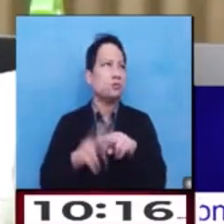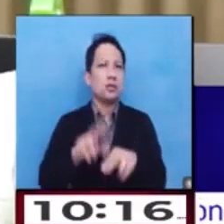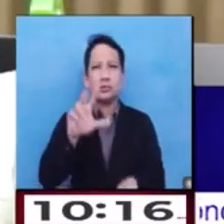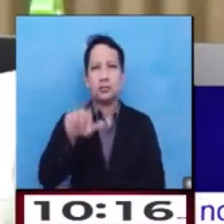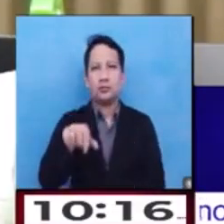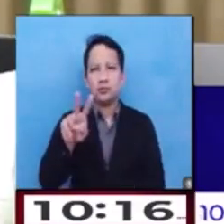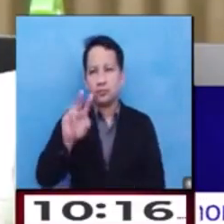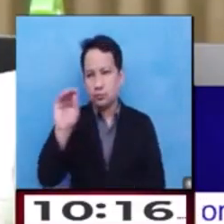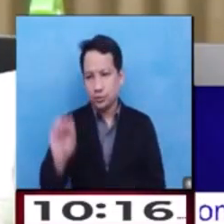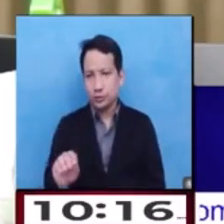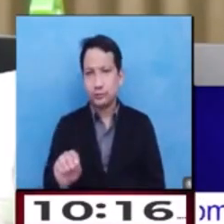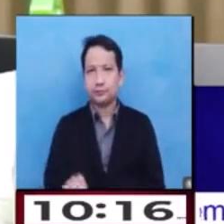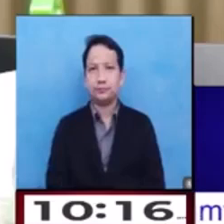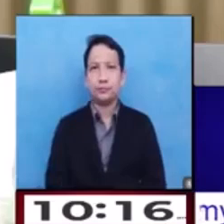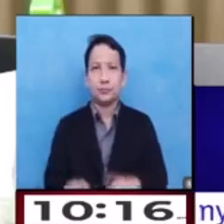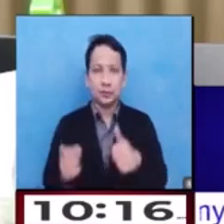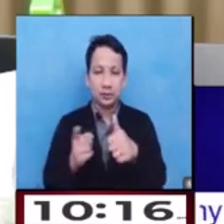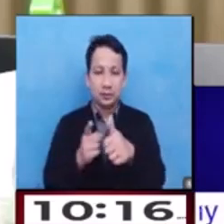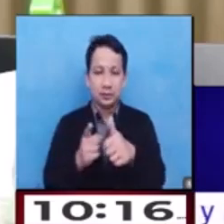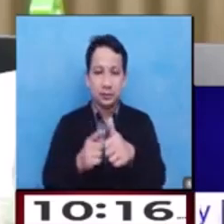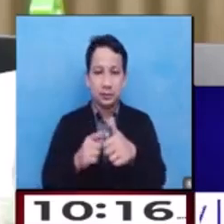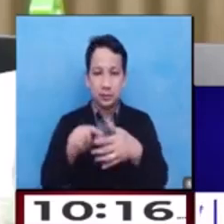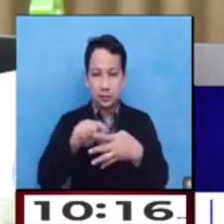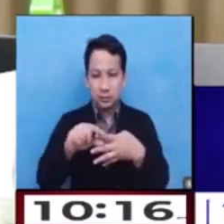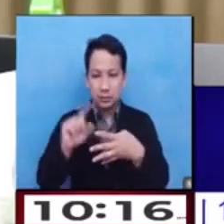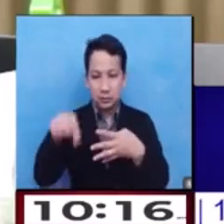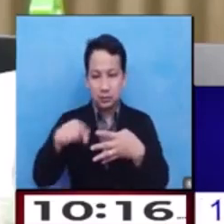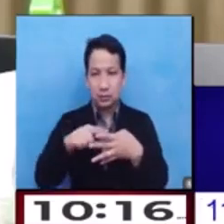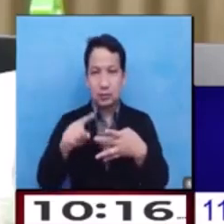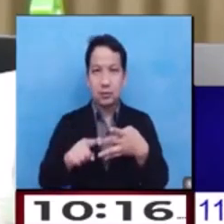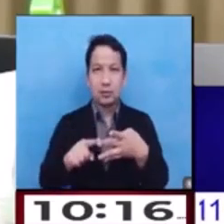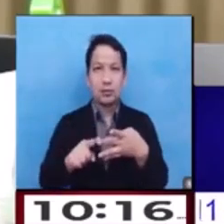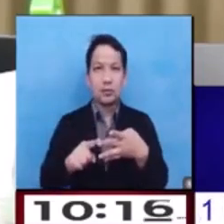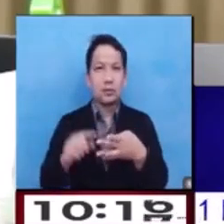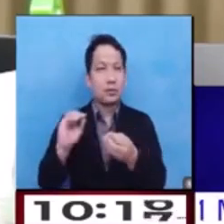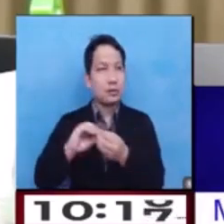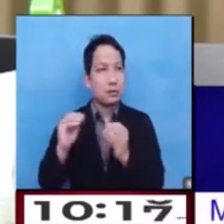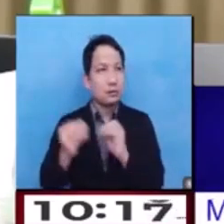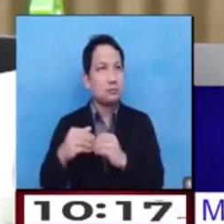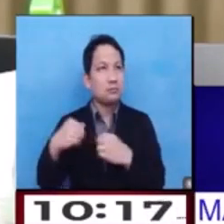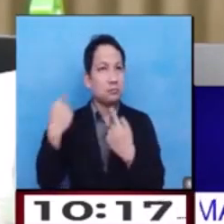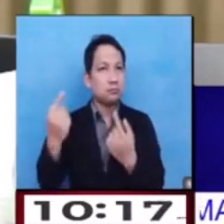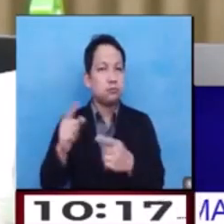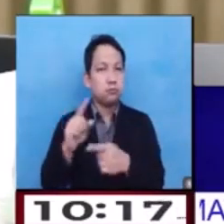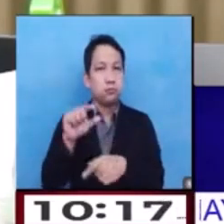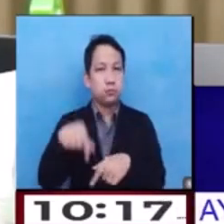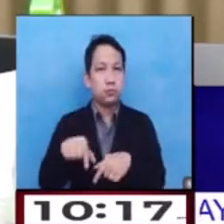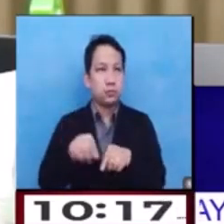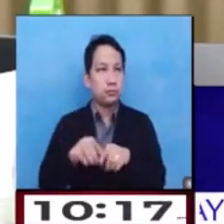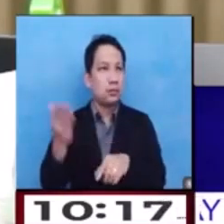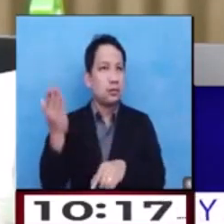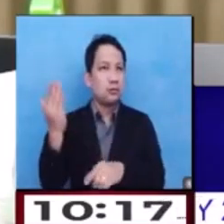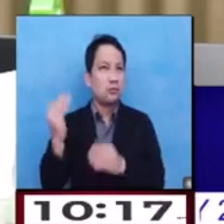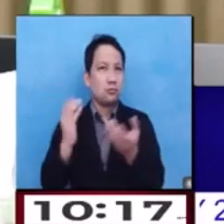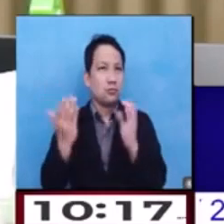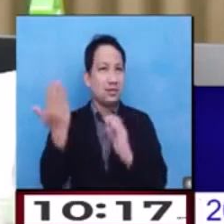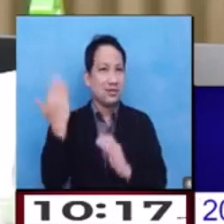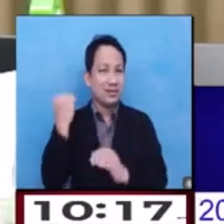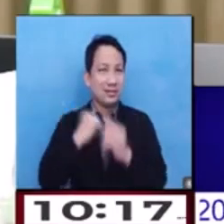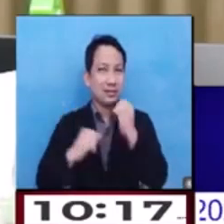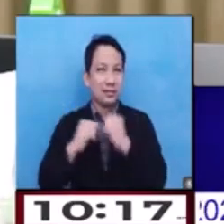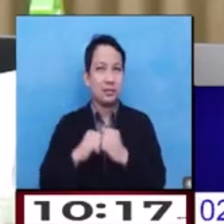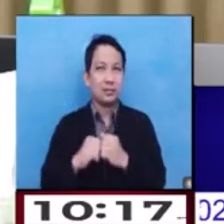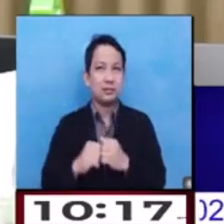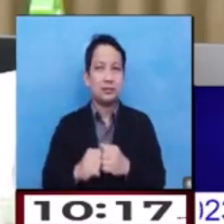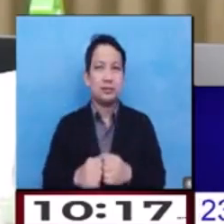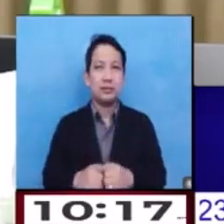3.2% sa first quarter versus the number in the first quarter of last year. Sa livestock naman,